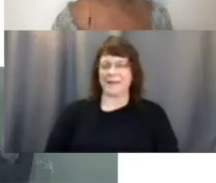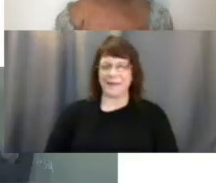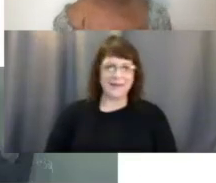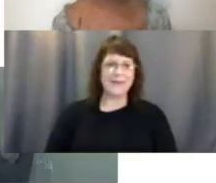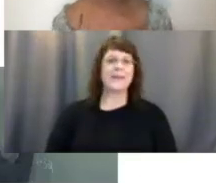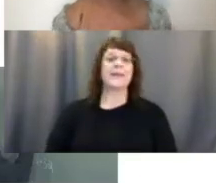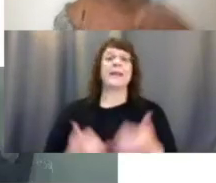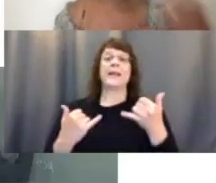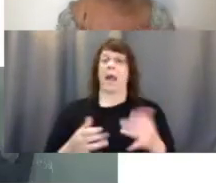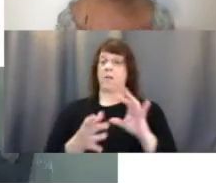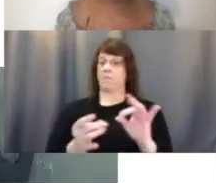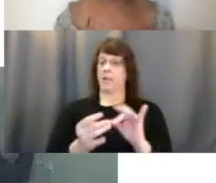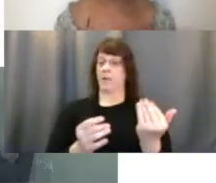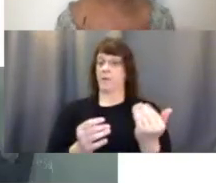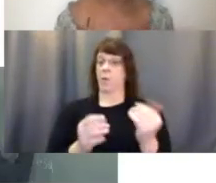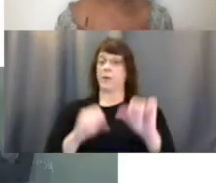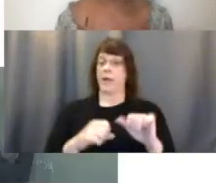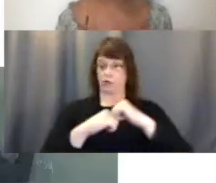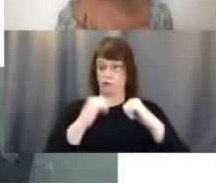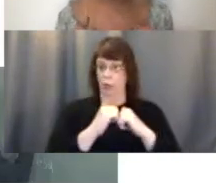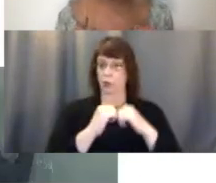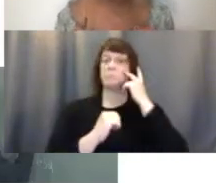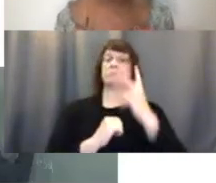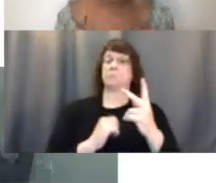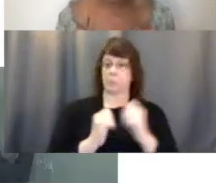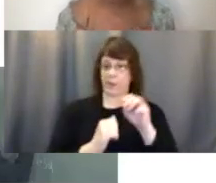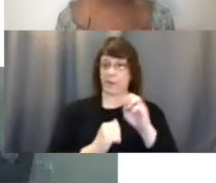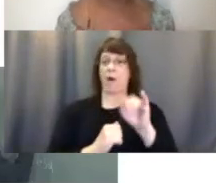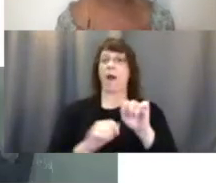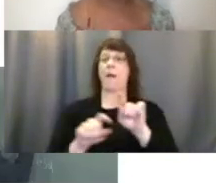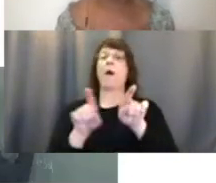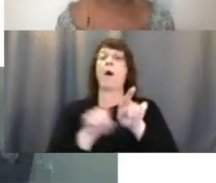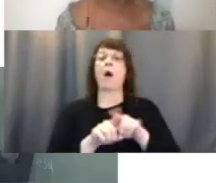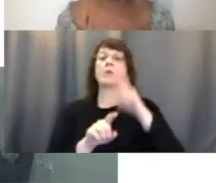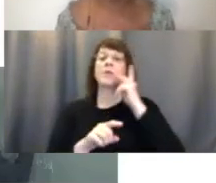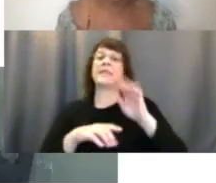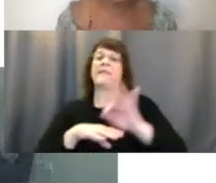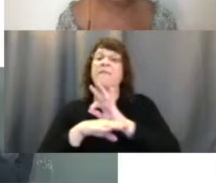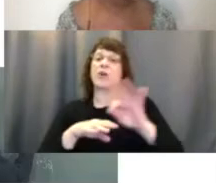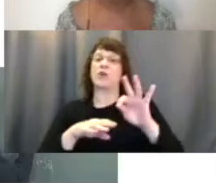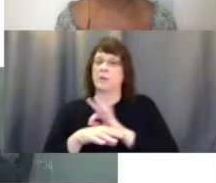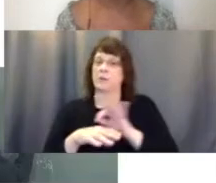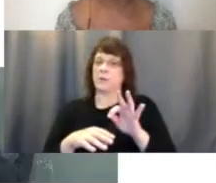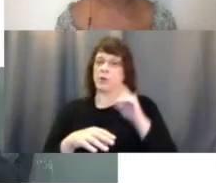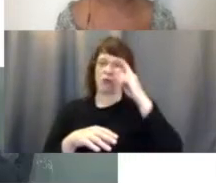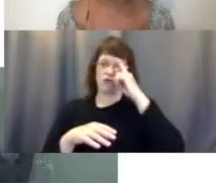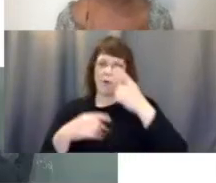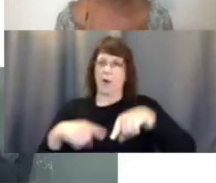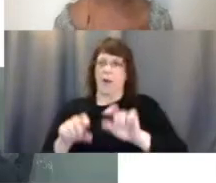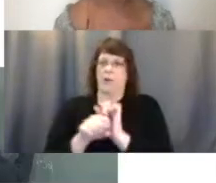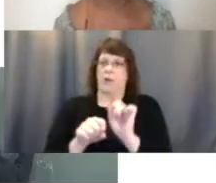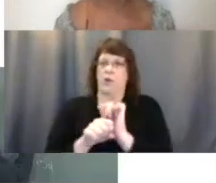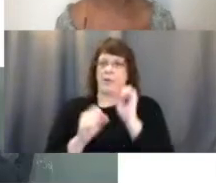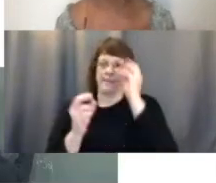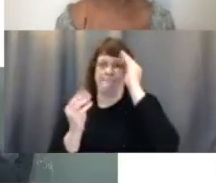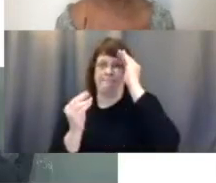Now, I mentioned that you could do structure with MRI, but you can also do function, which is mostly what I'm interested in. So again, we